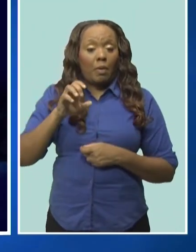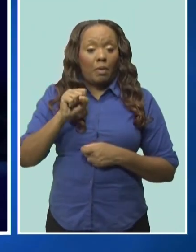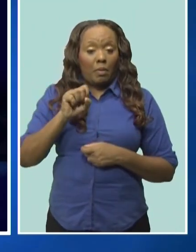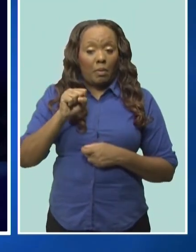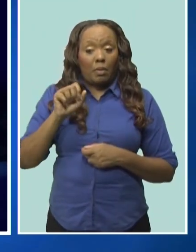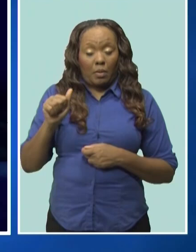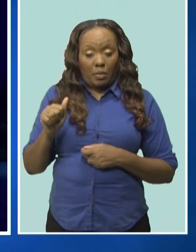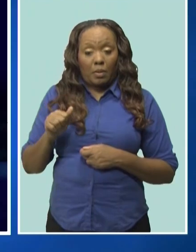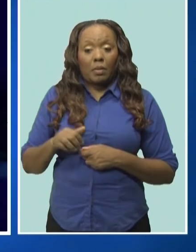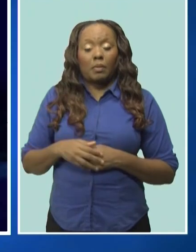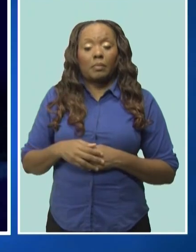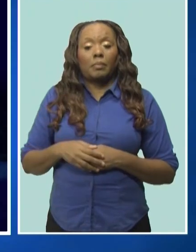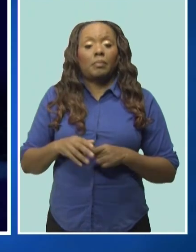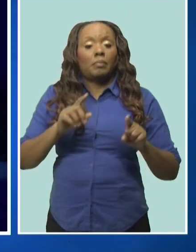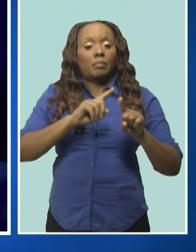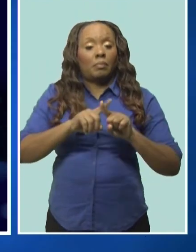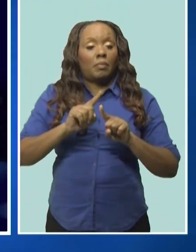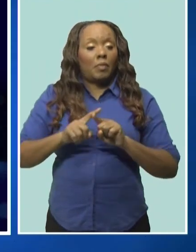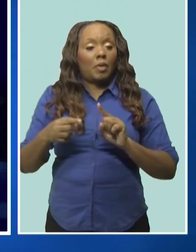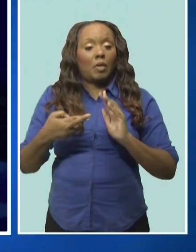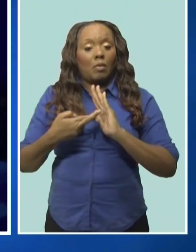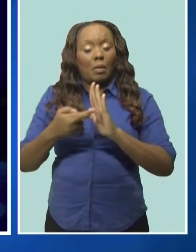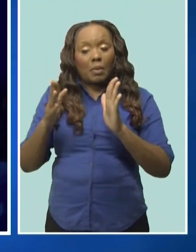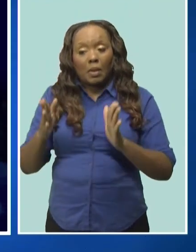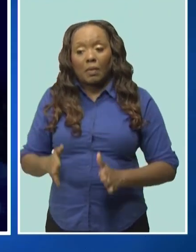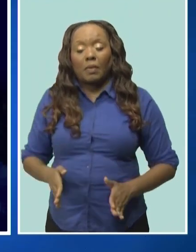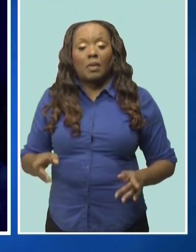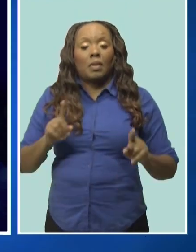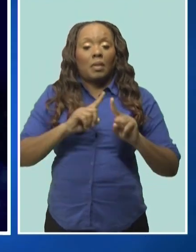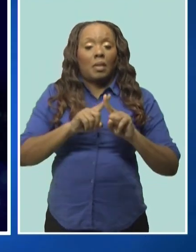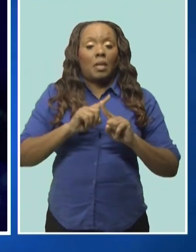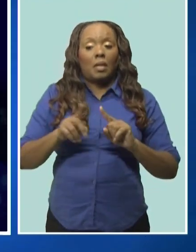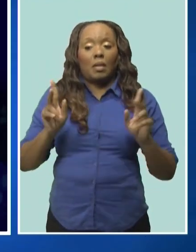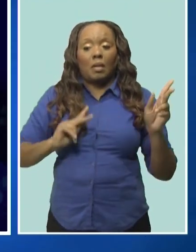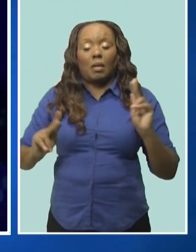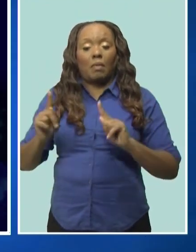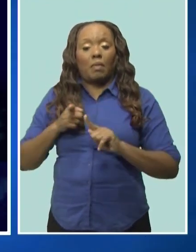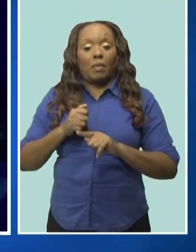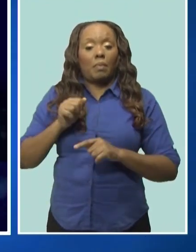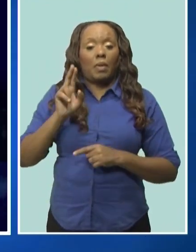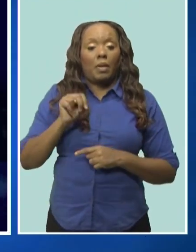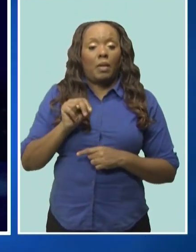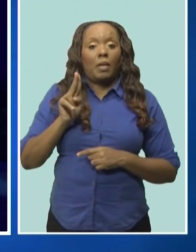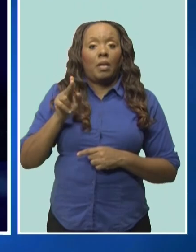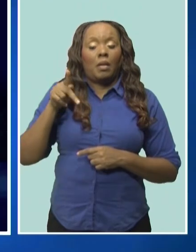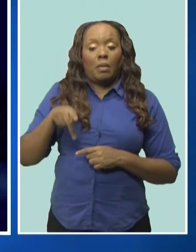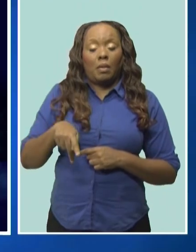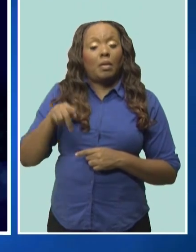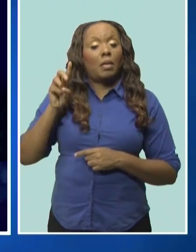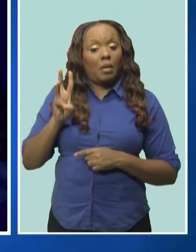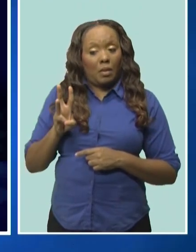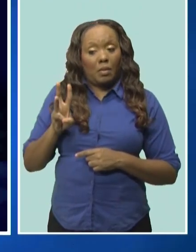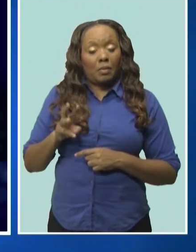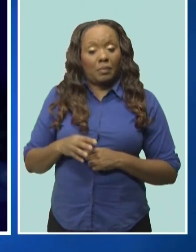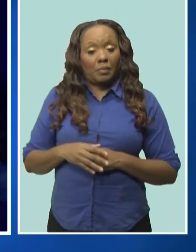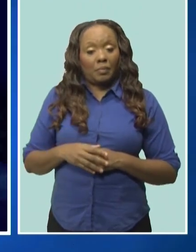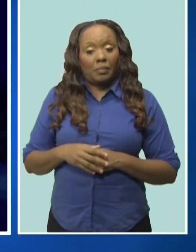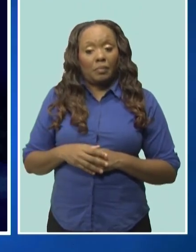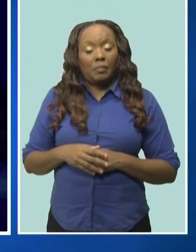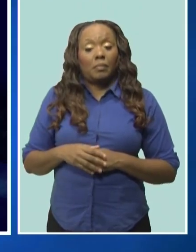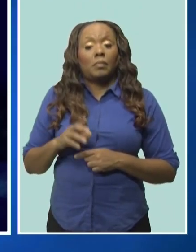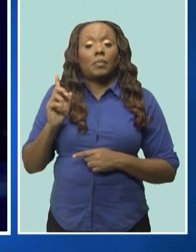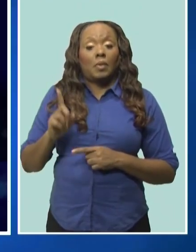will be made up of representatives and shop stewards of NUPW within the Sanitation Service Authority, after